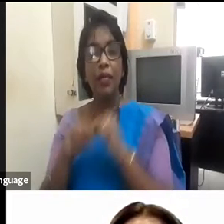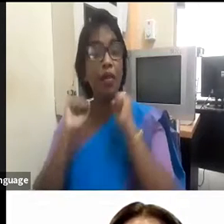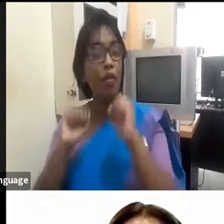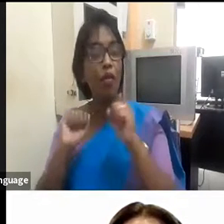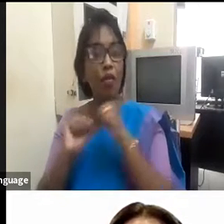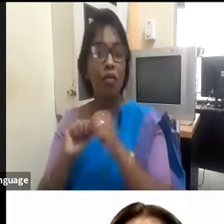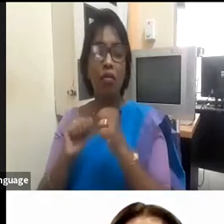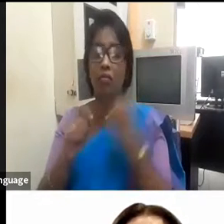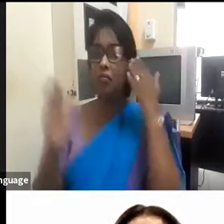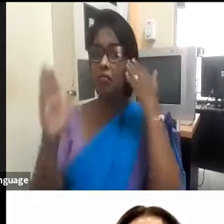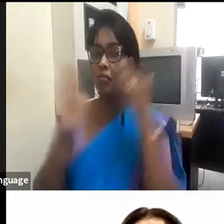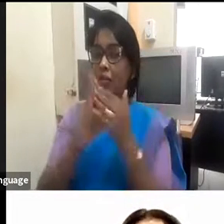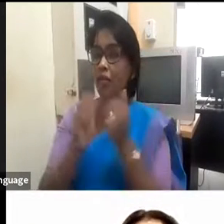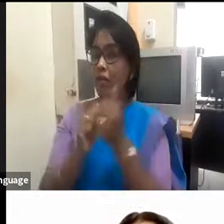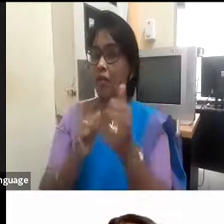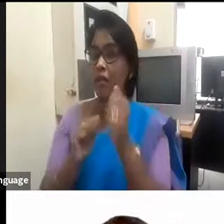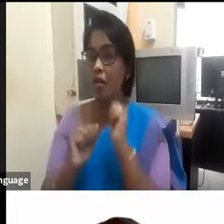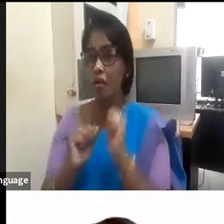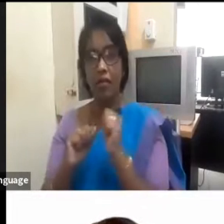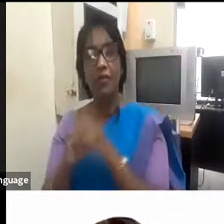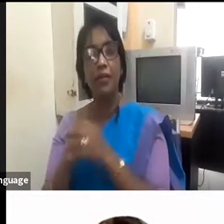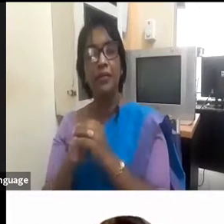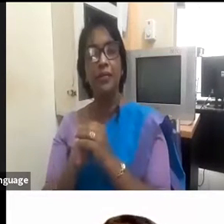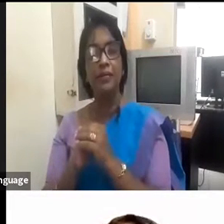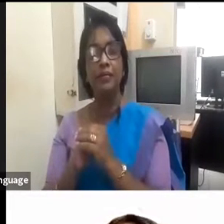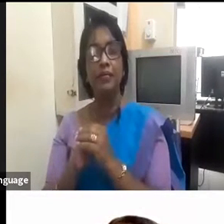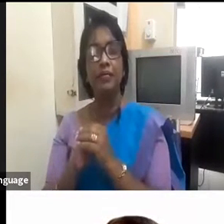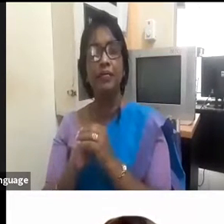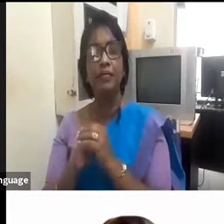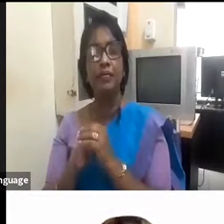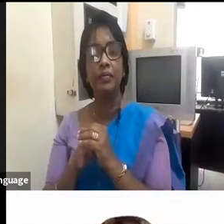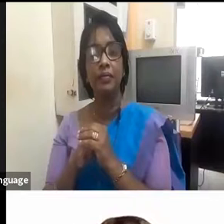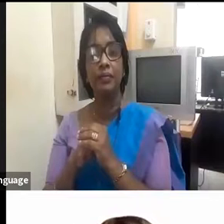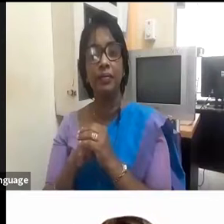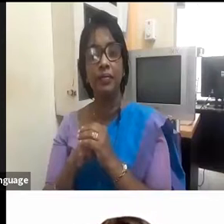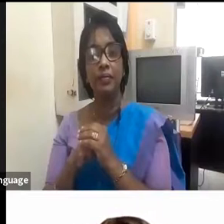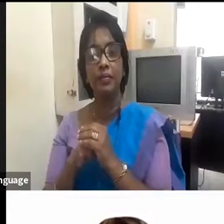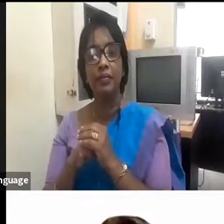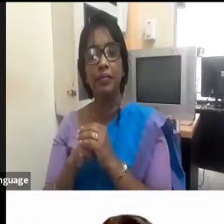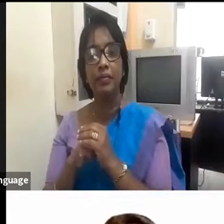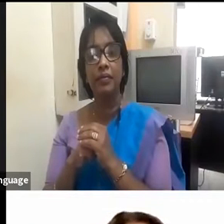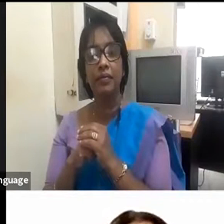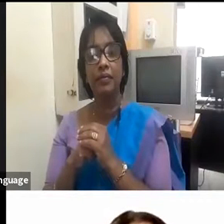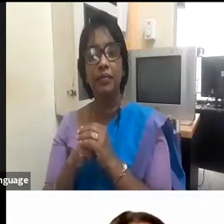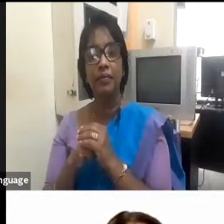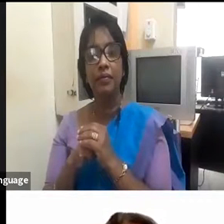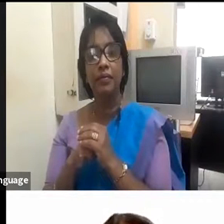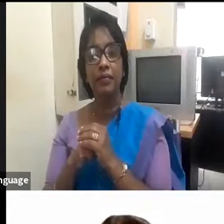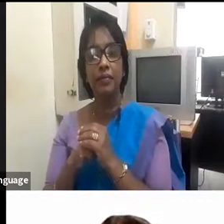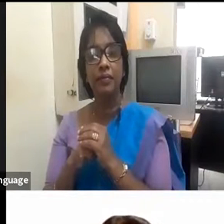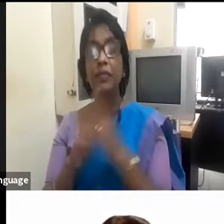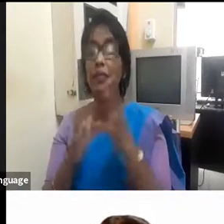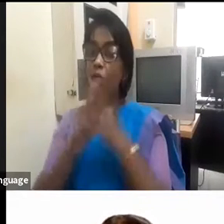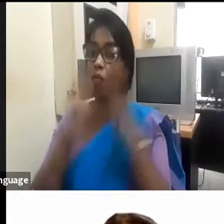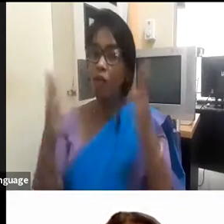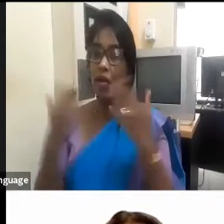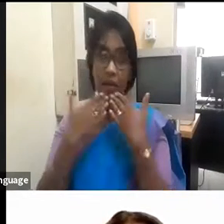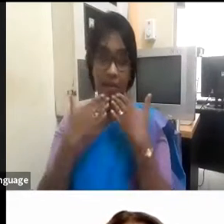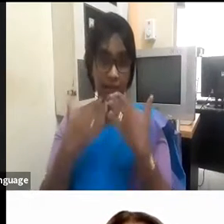and thoughts? Thank you. Yeah, thank you so much for that question. In fact,